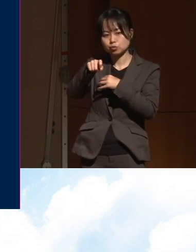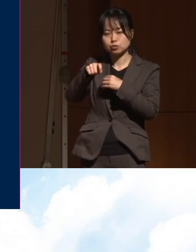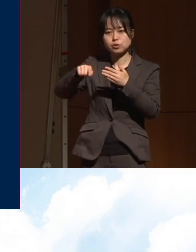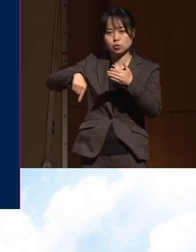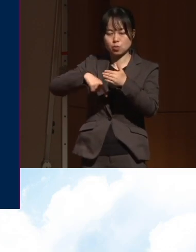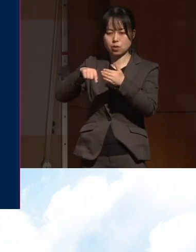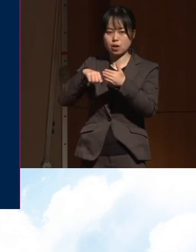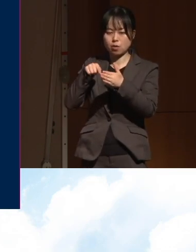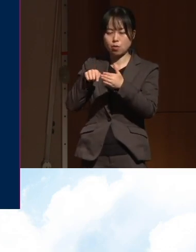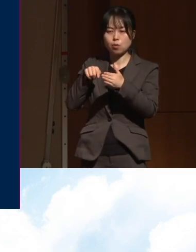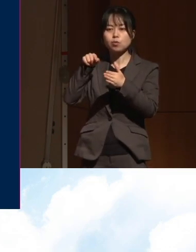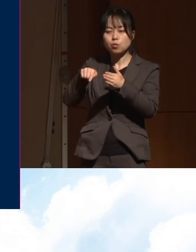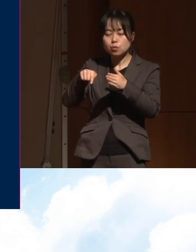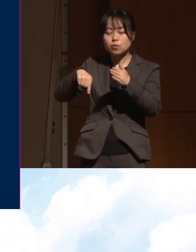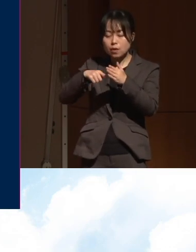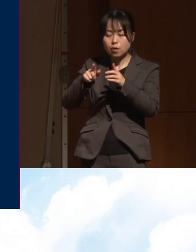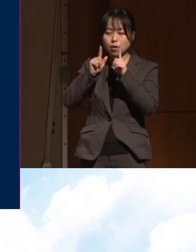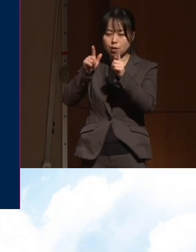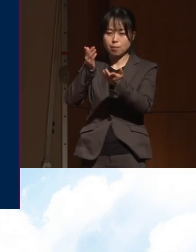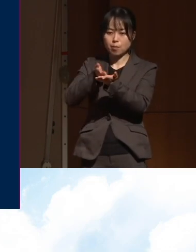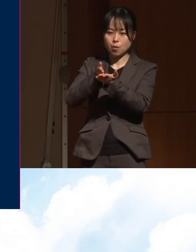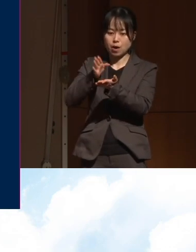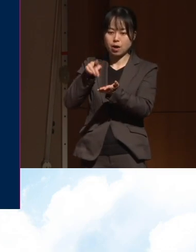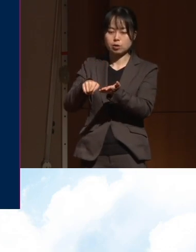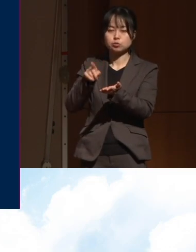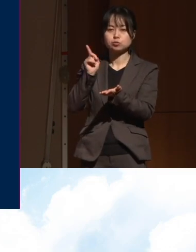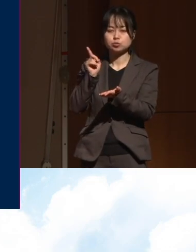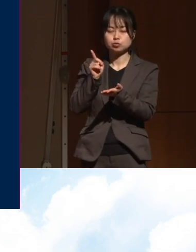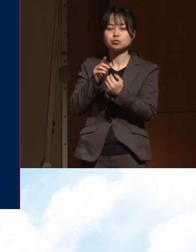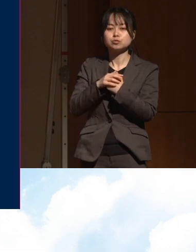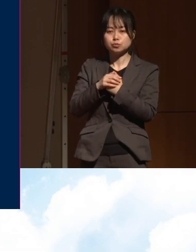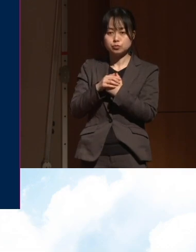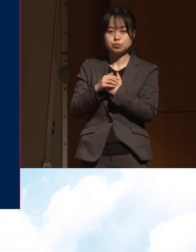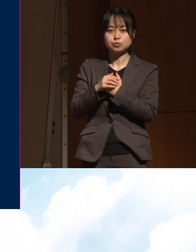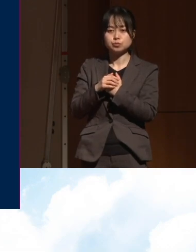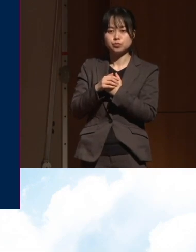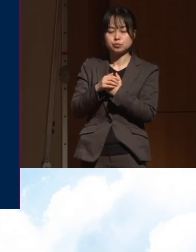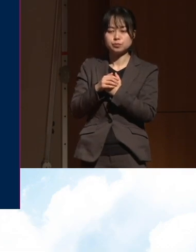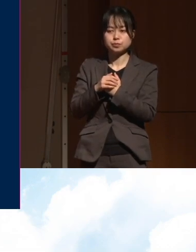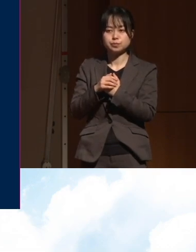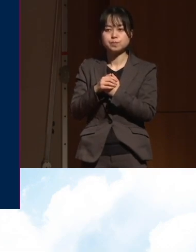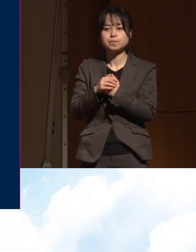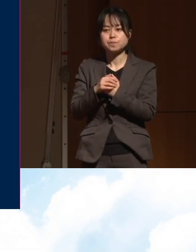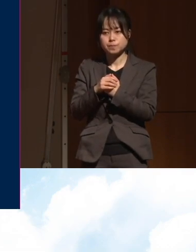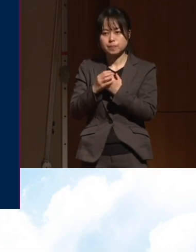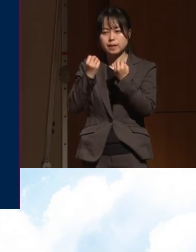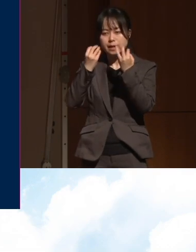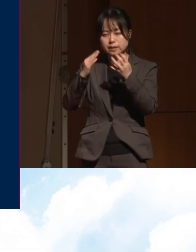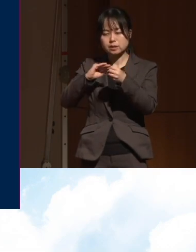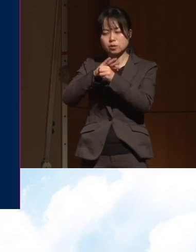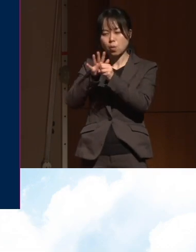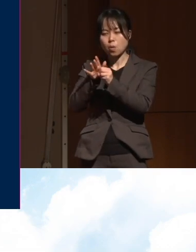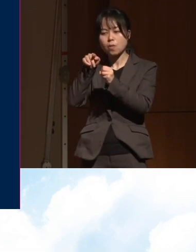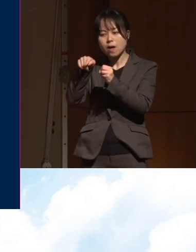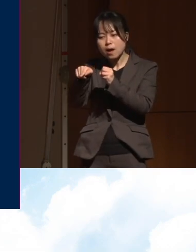The sequences for that virus and the recognition that it was a novel coronavirus had been